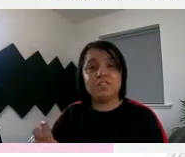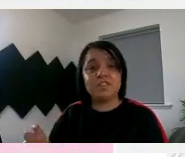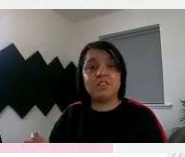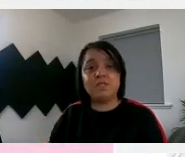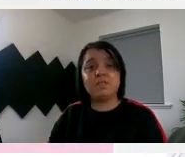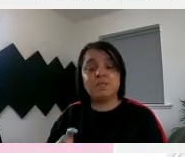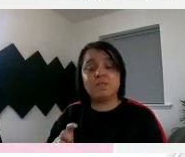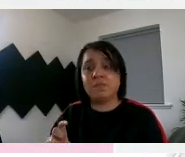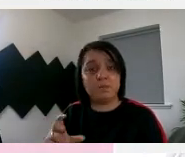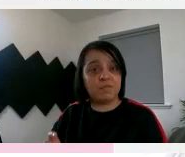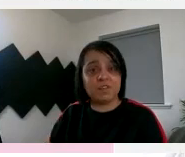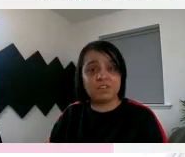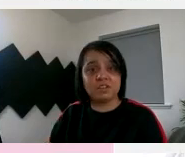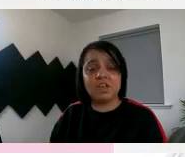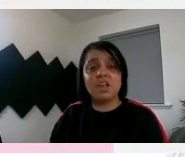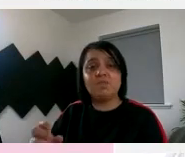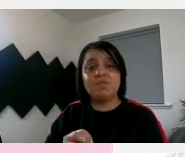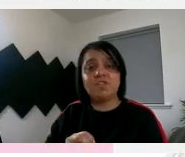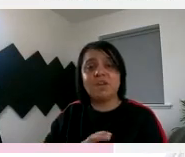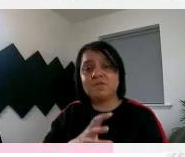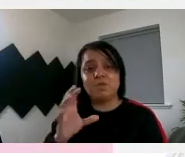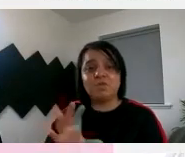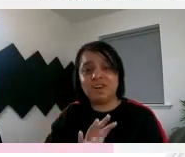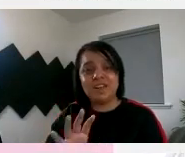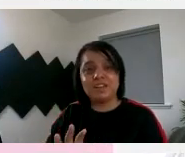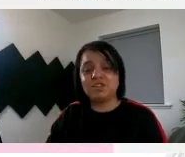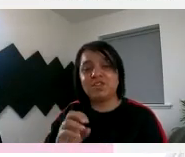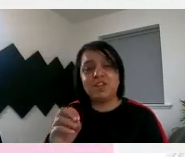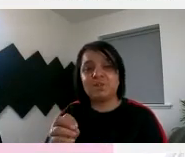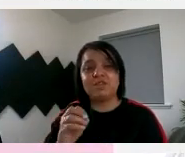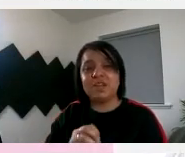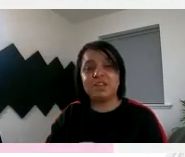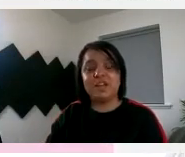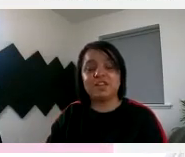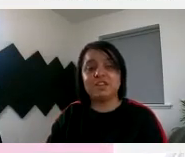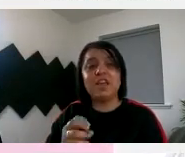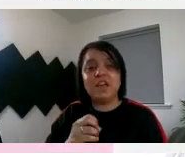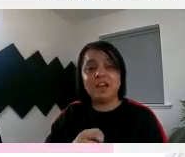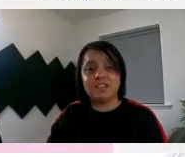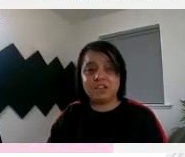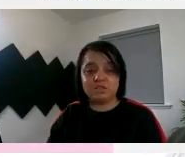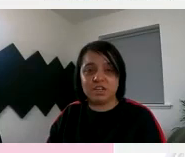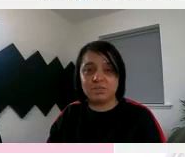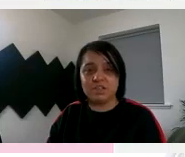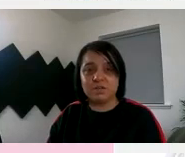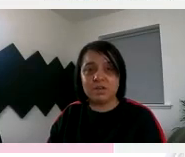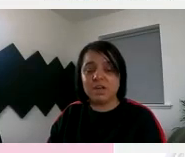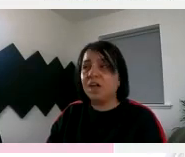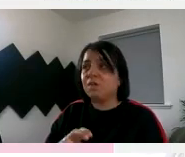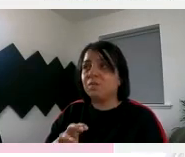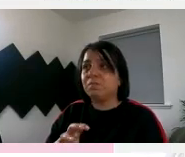references on there from professors. But a resume is more vague, just the experience, education, and the skills that you can bring to